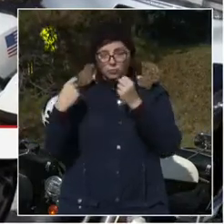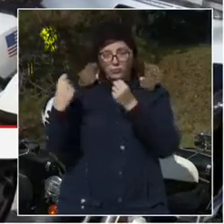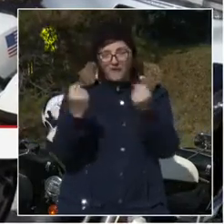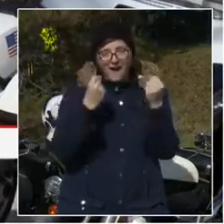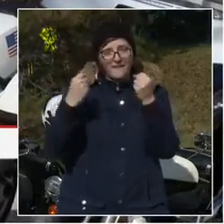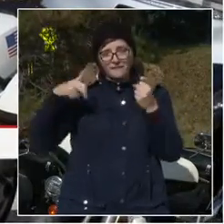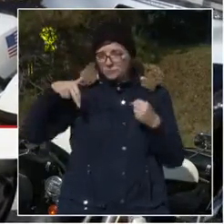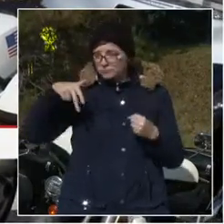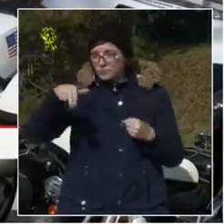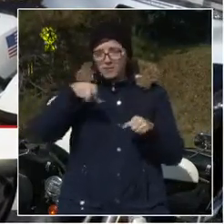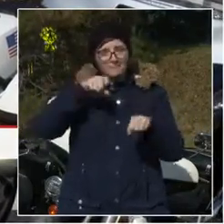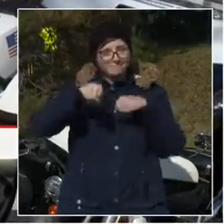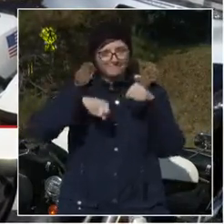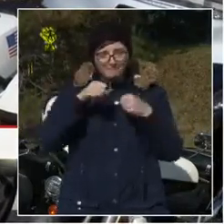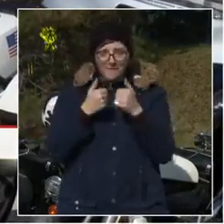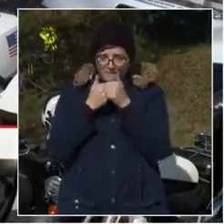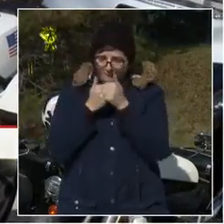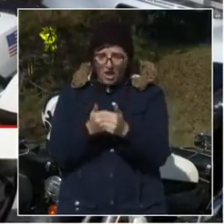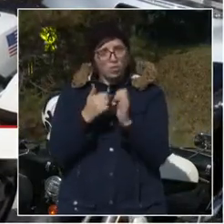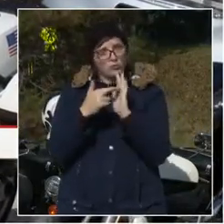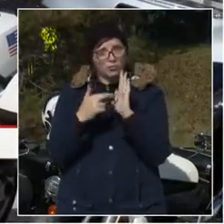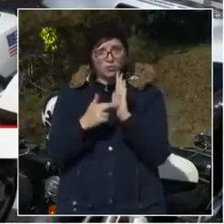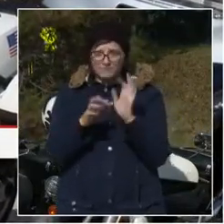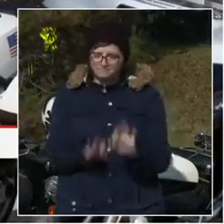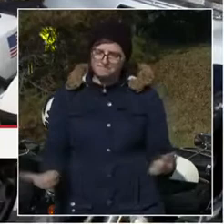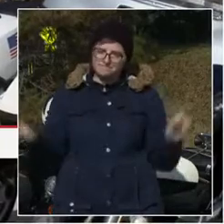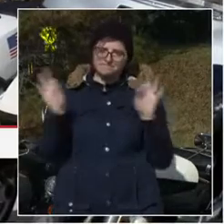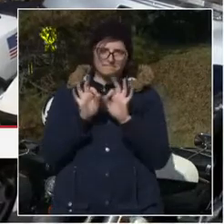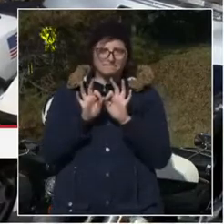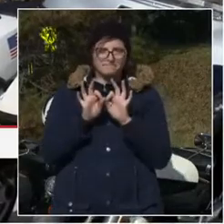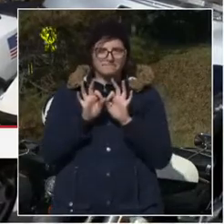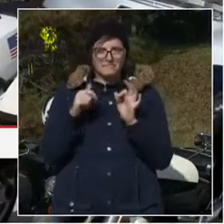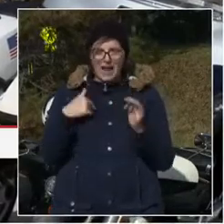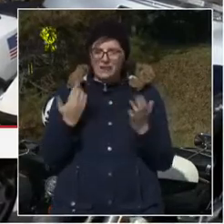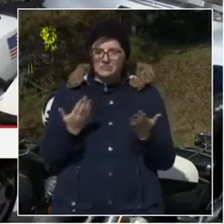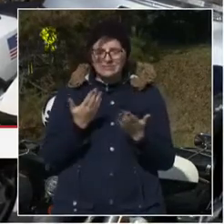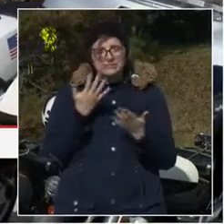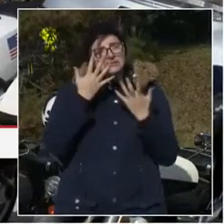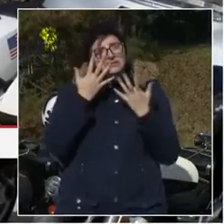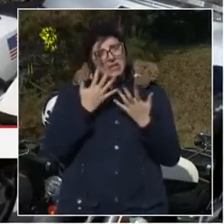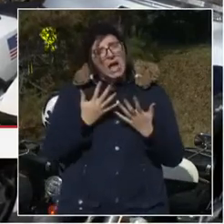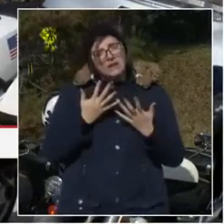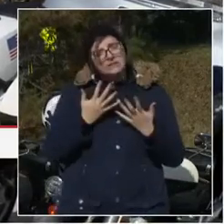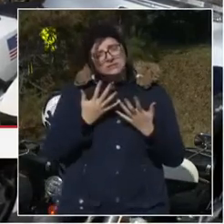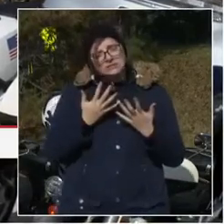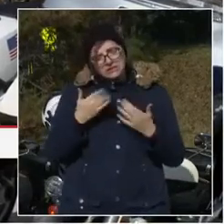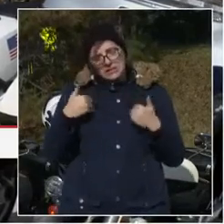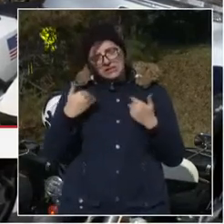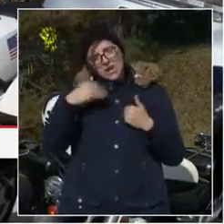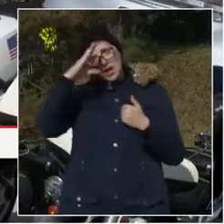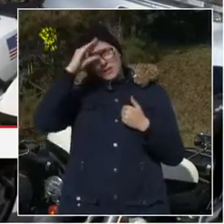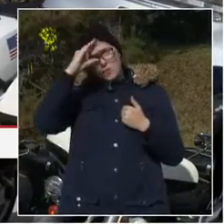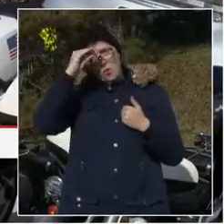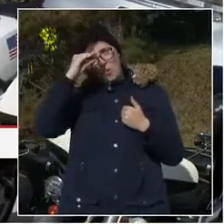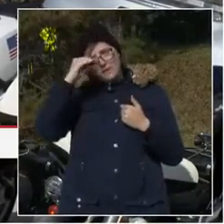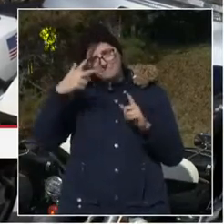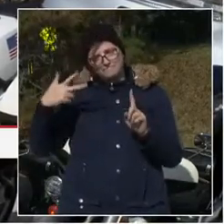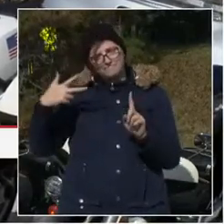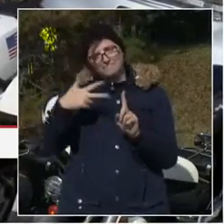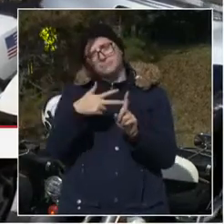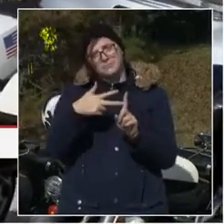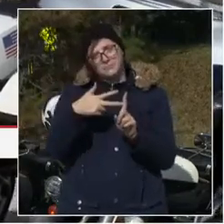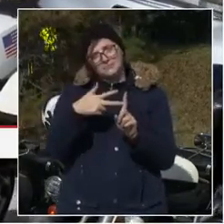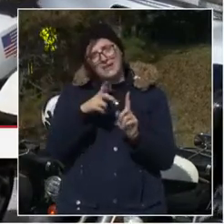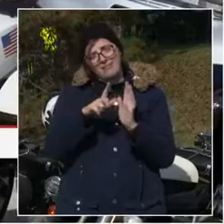and cyclers. I was here, sadly, after a little boy was struck by a vehicle, and he